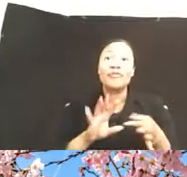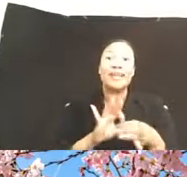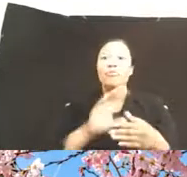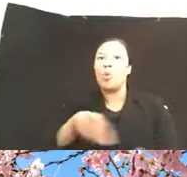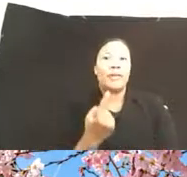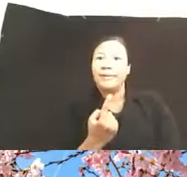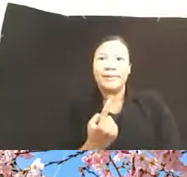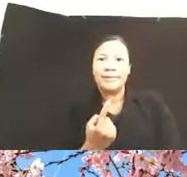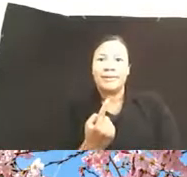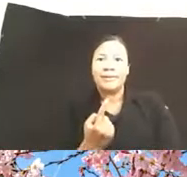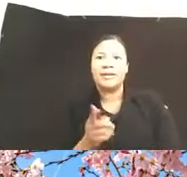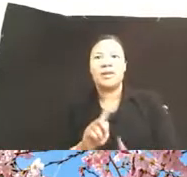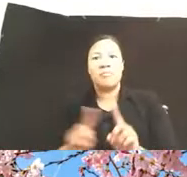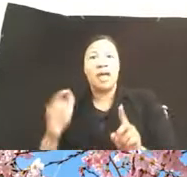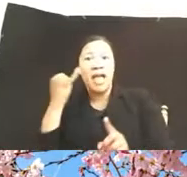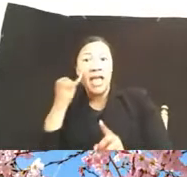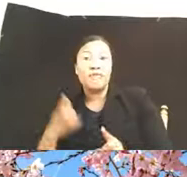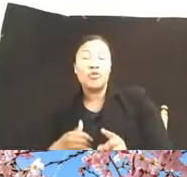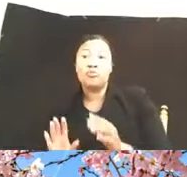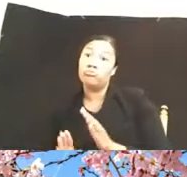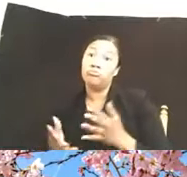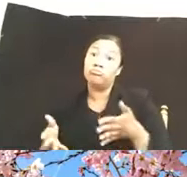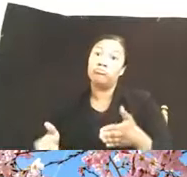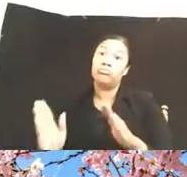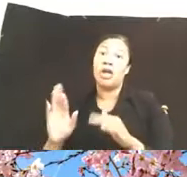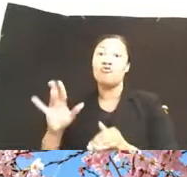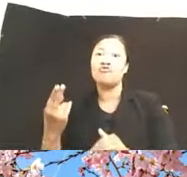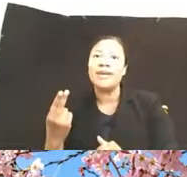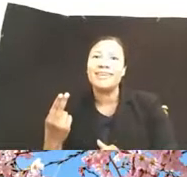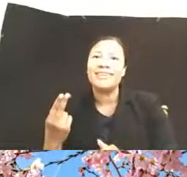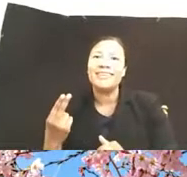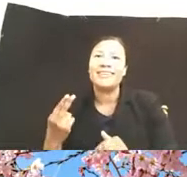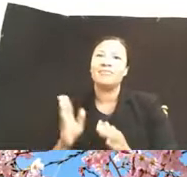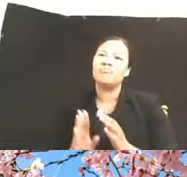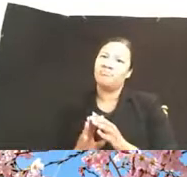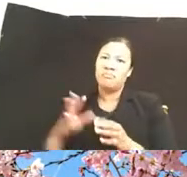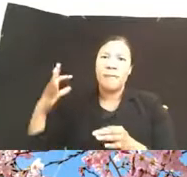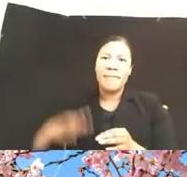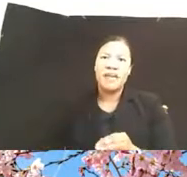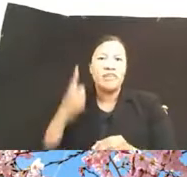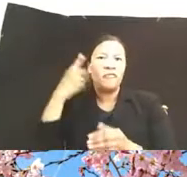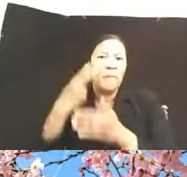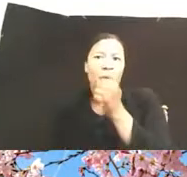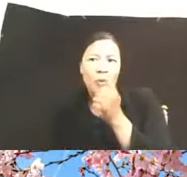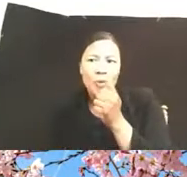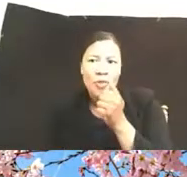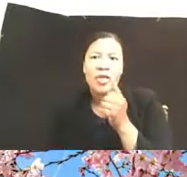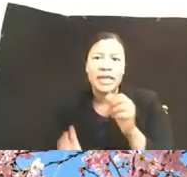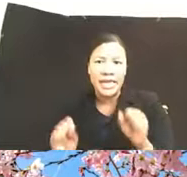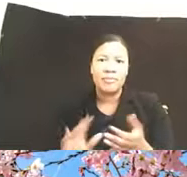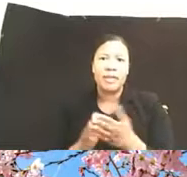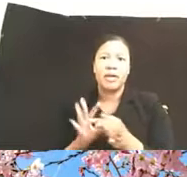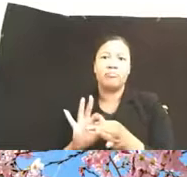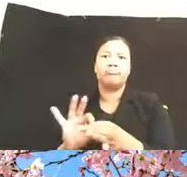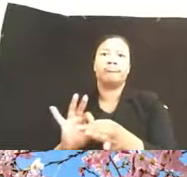a very rich, mutually beneficial, humanity-affirming one. And before you know it, they